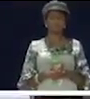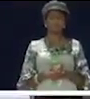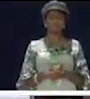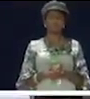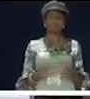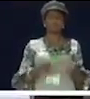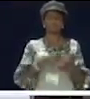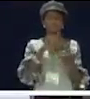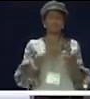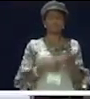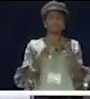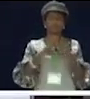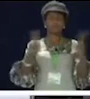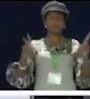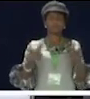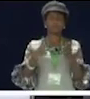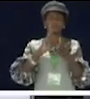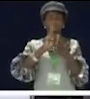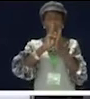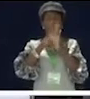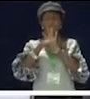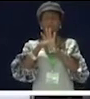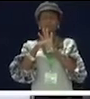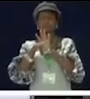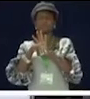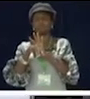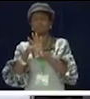This very moment,